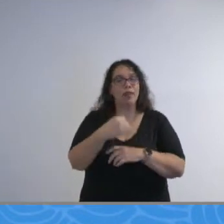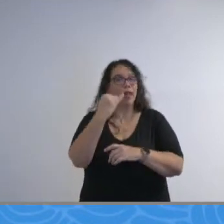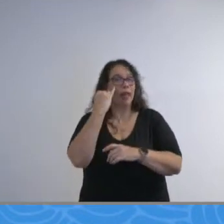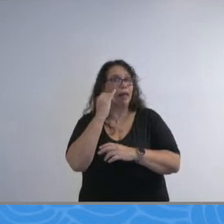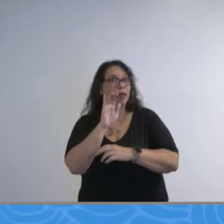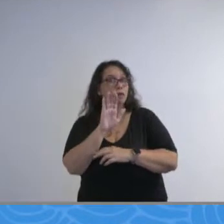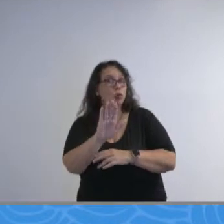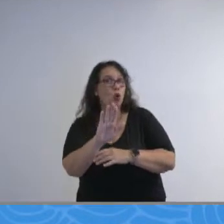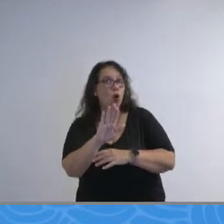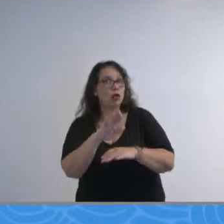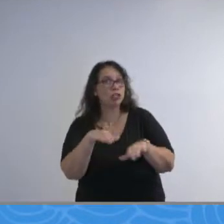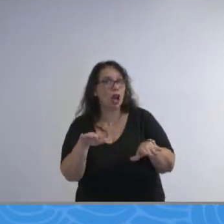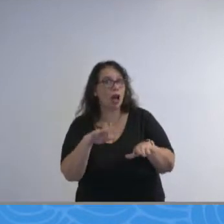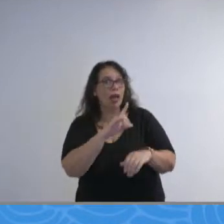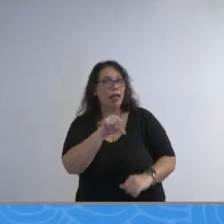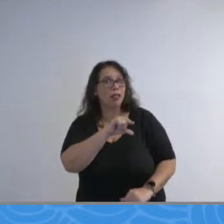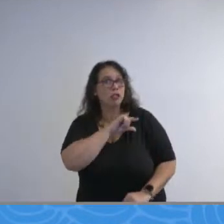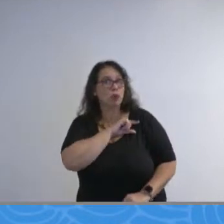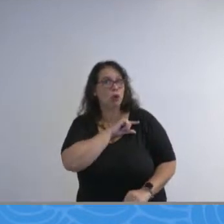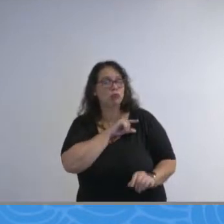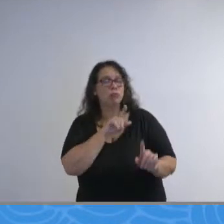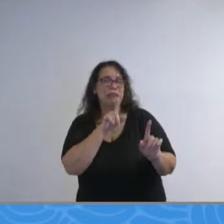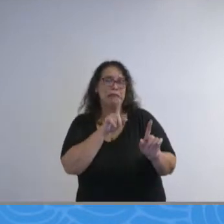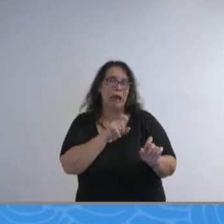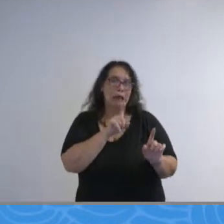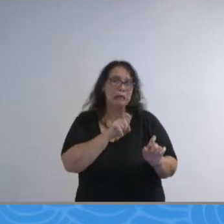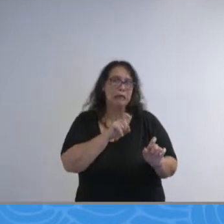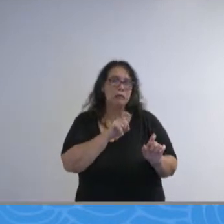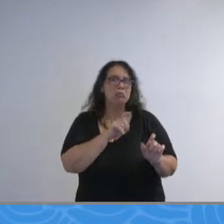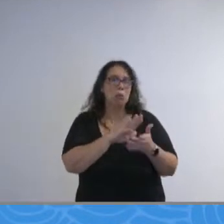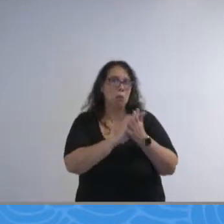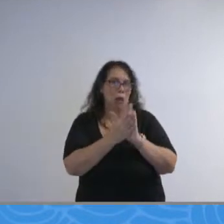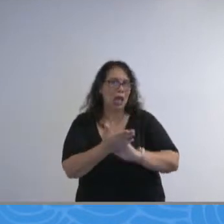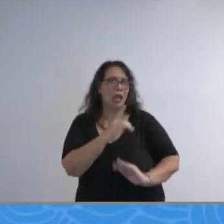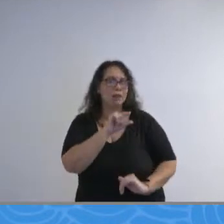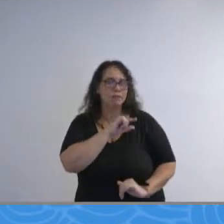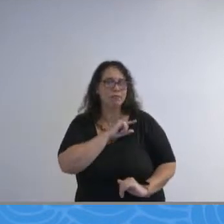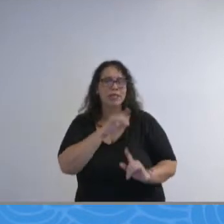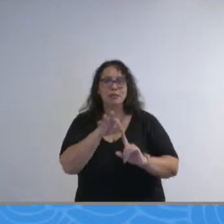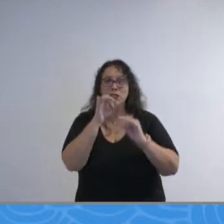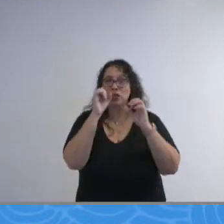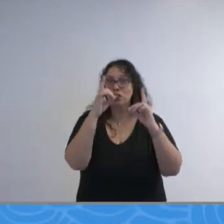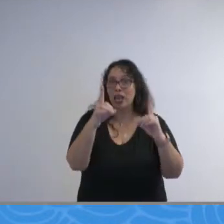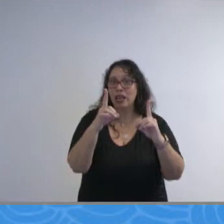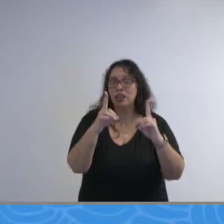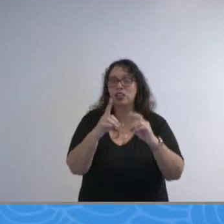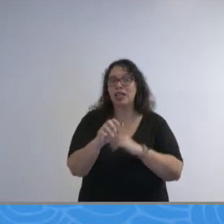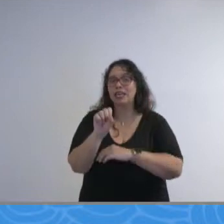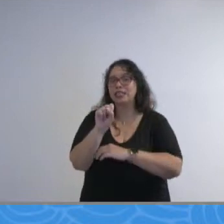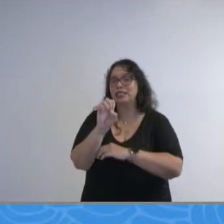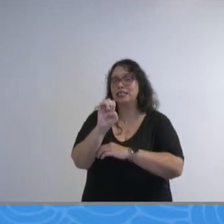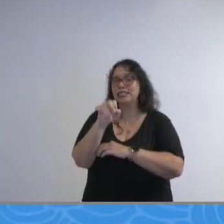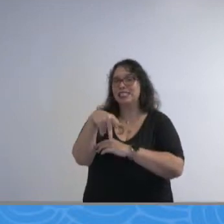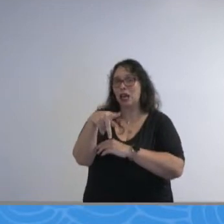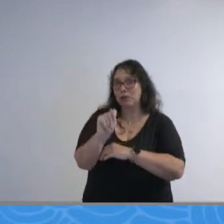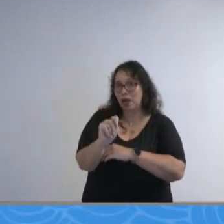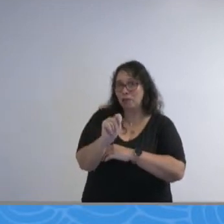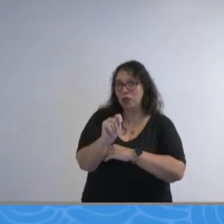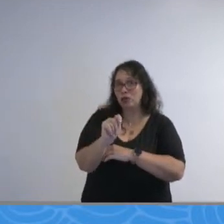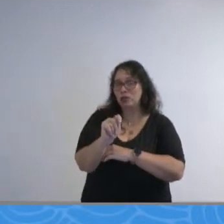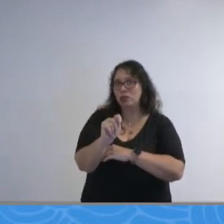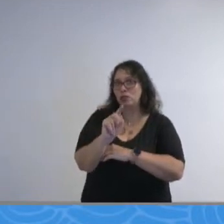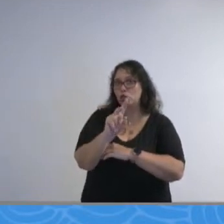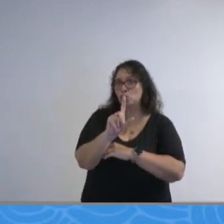child was tested and became eligible for special education services in September, in September